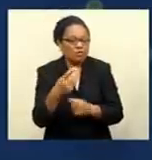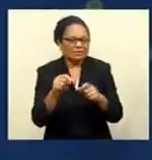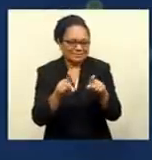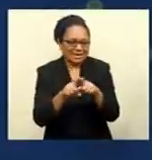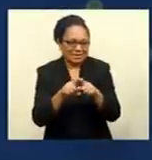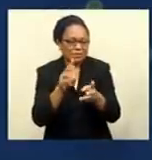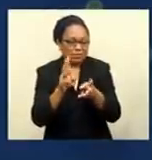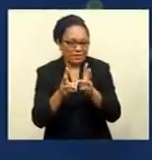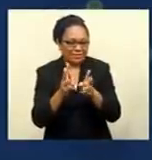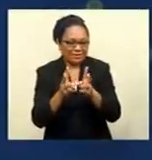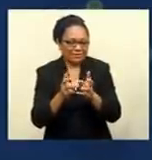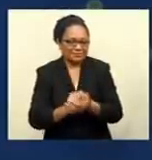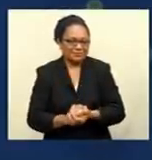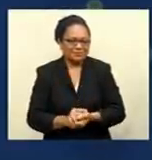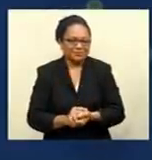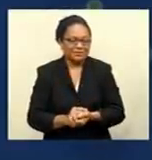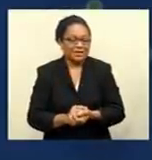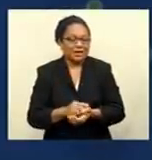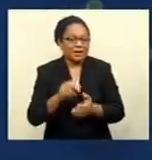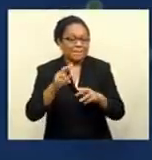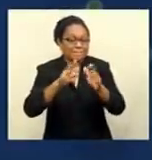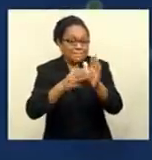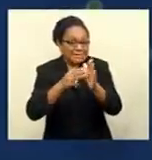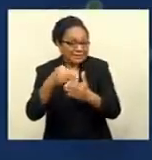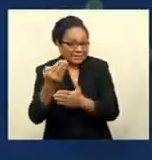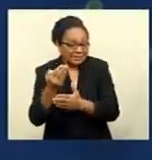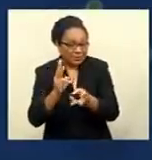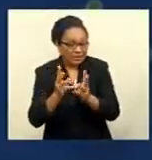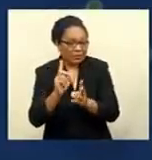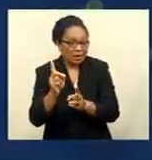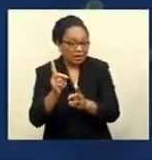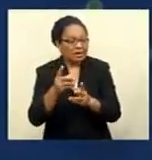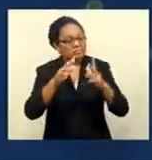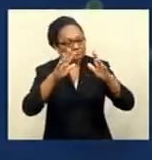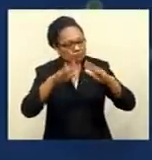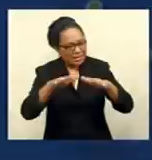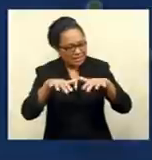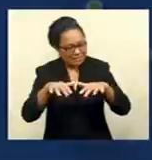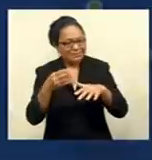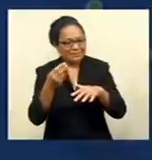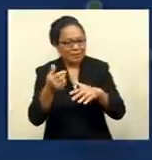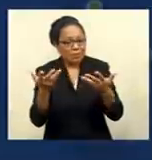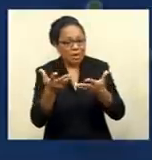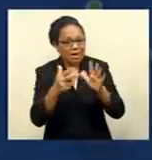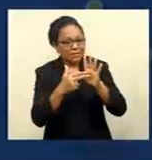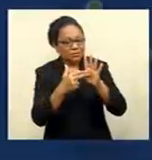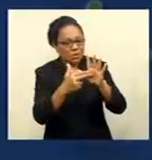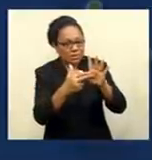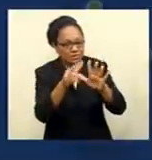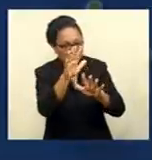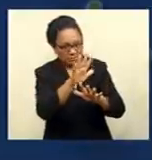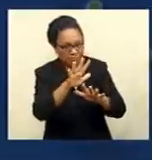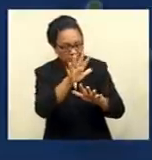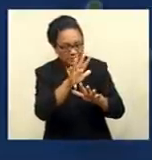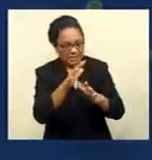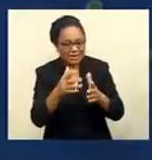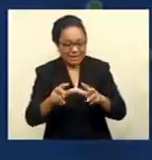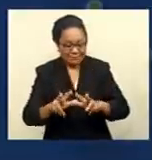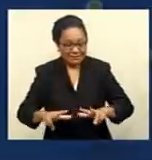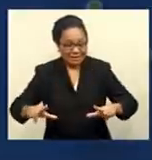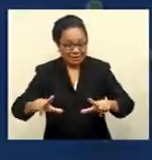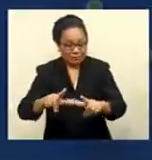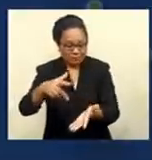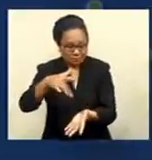conditions can be expected. The outlook for Monday, occasional rain over the northern parts and interior of Viti